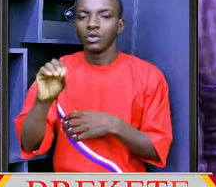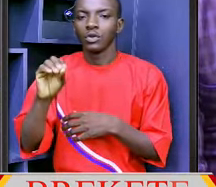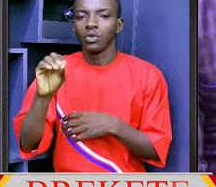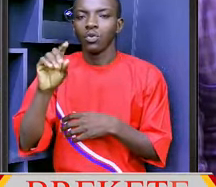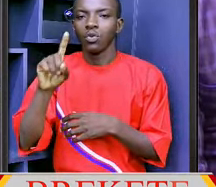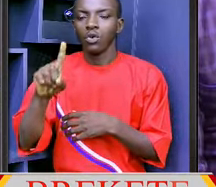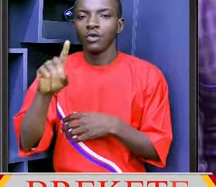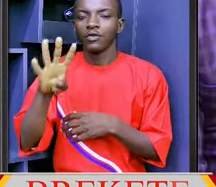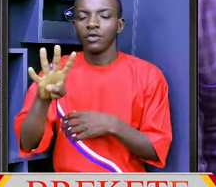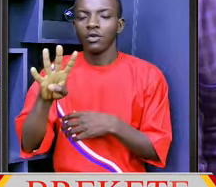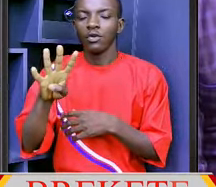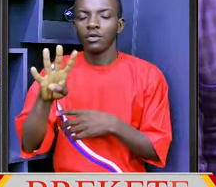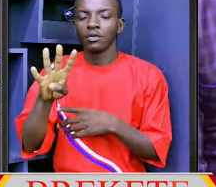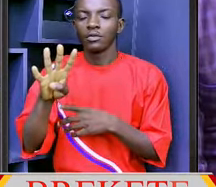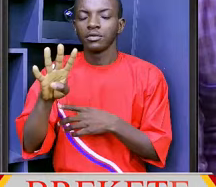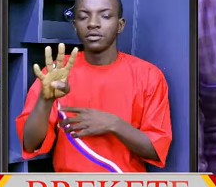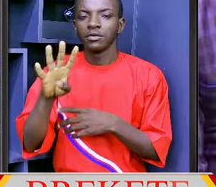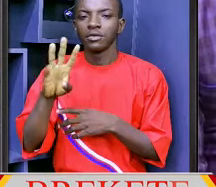14